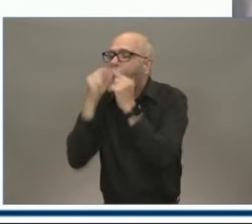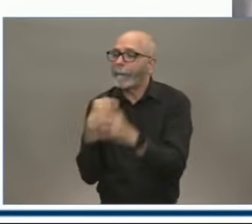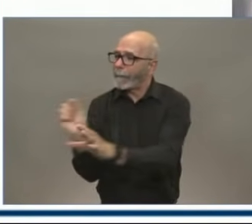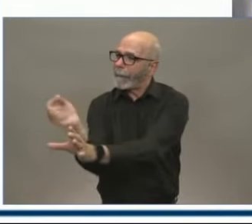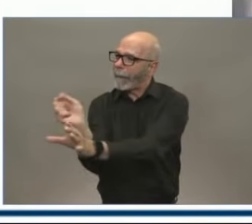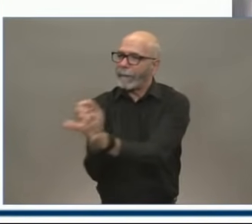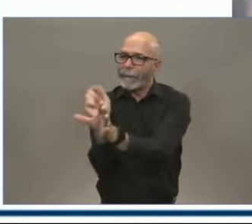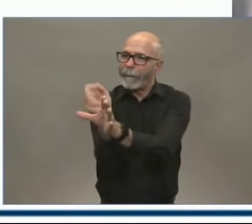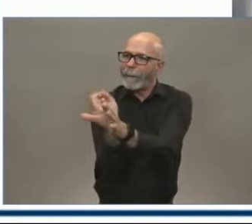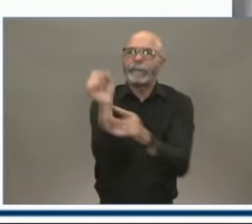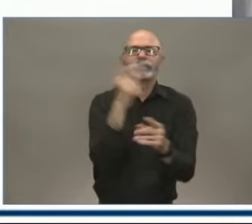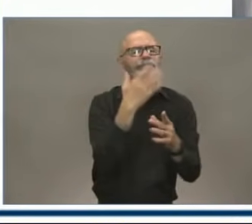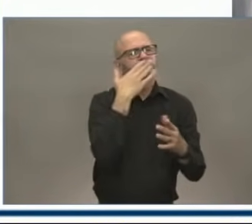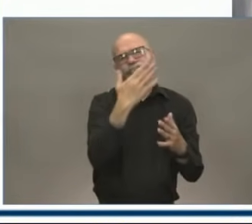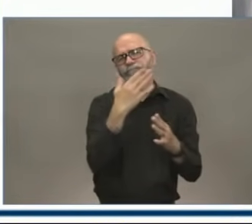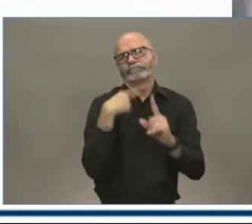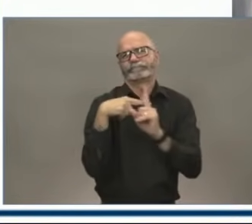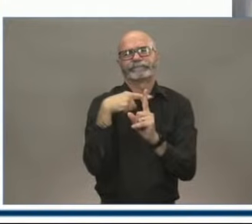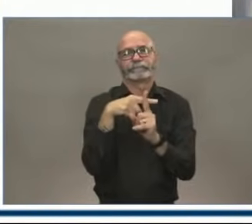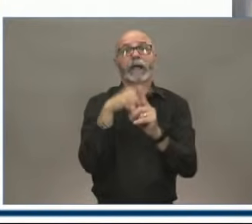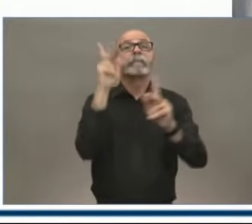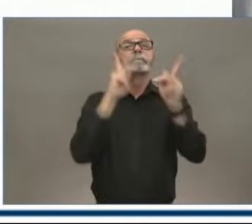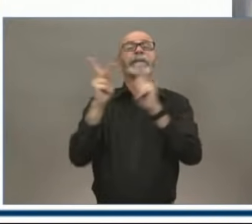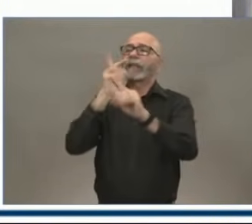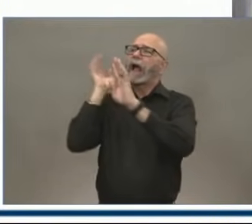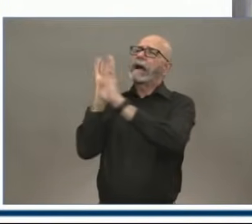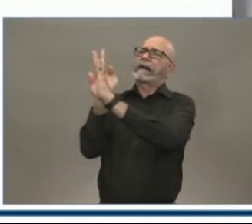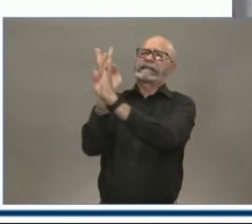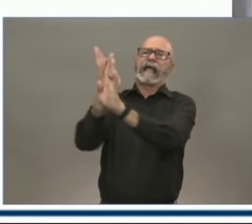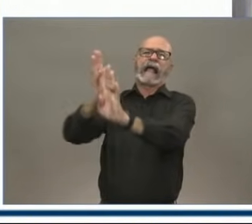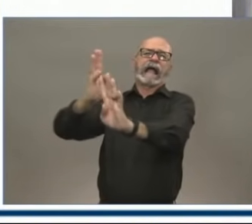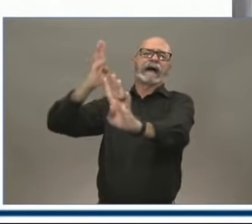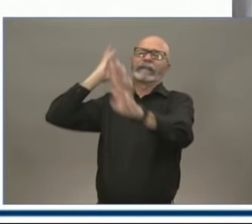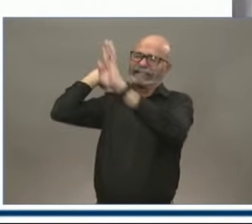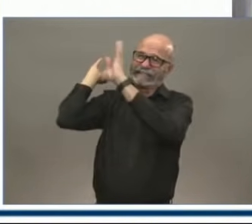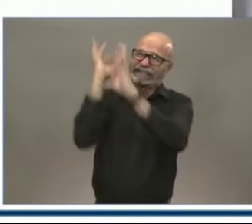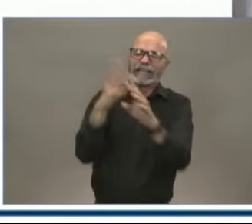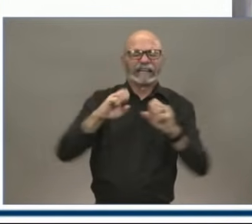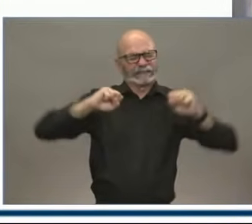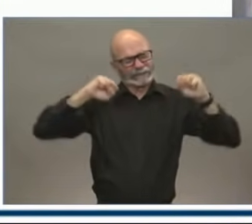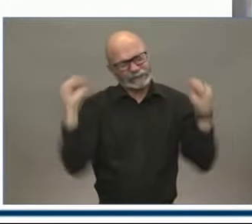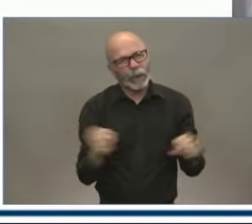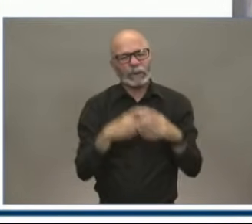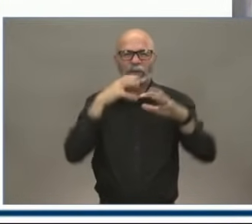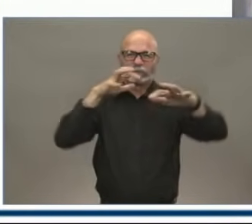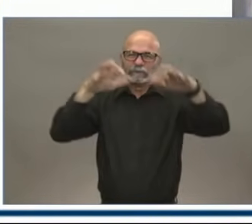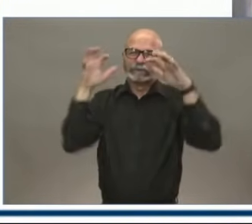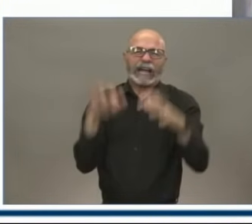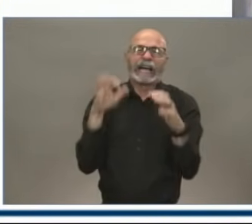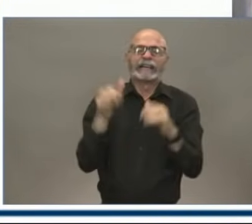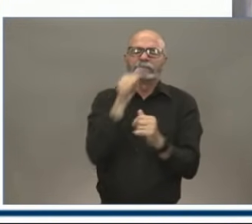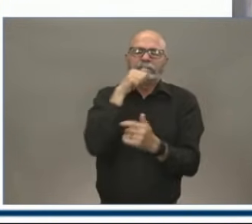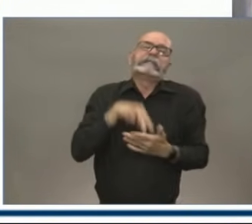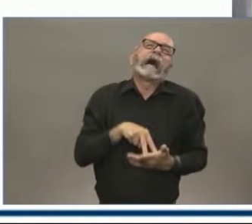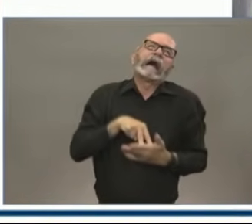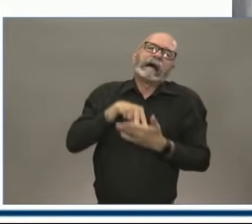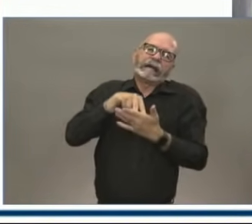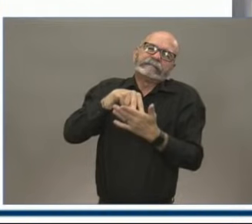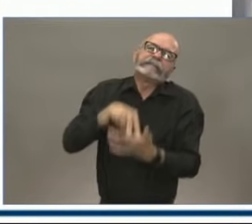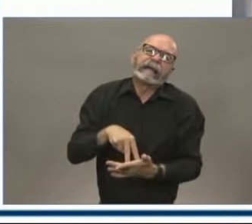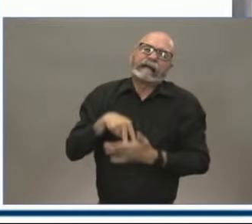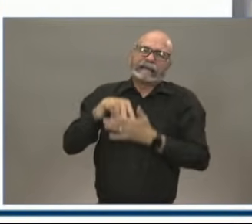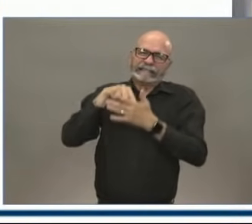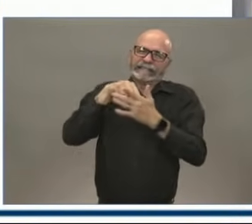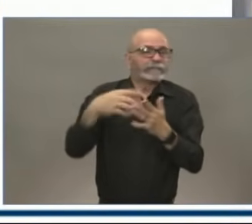course, the people who have turned out in the cold rain and have waited hours to get tested, even when you don't have symptoms.